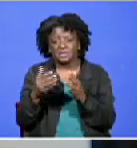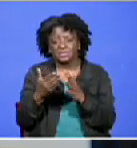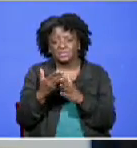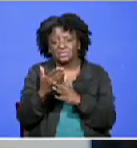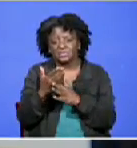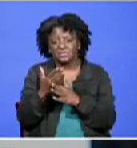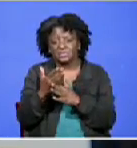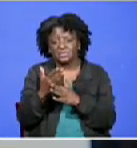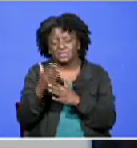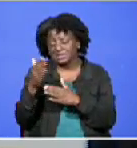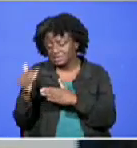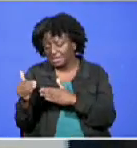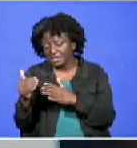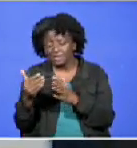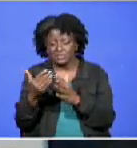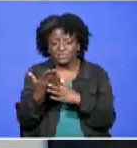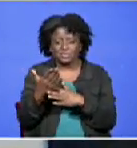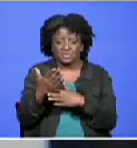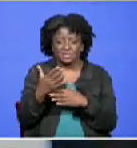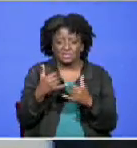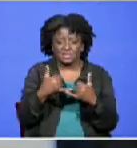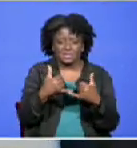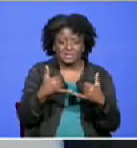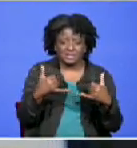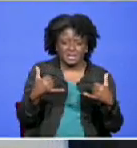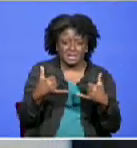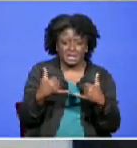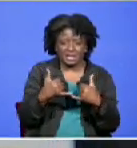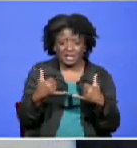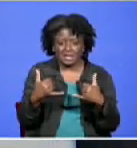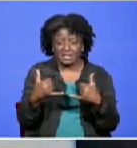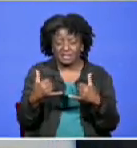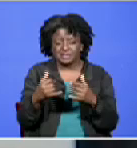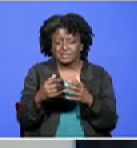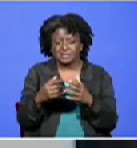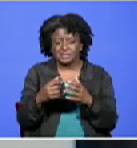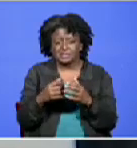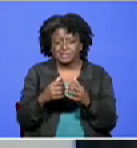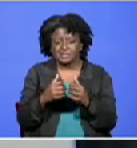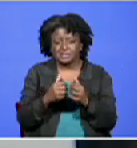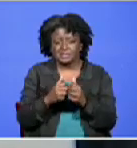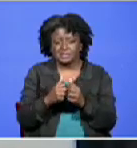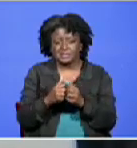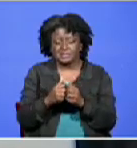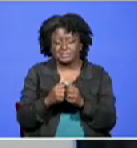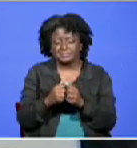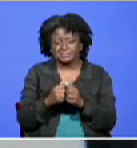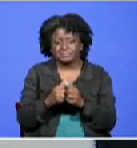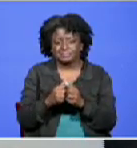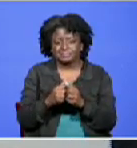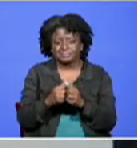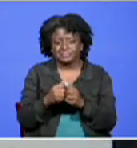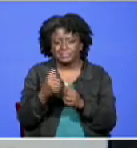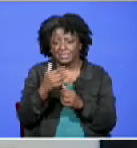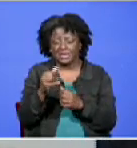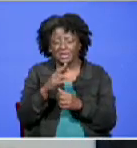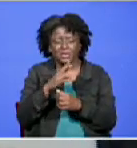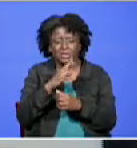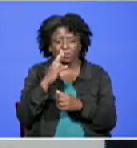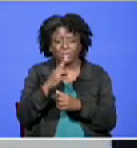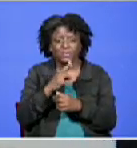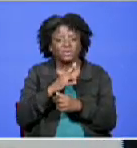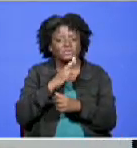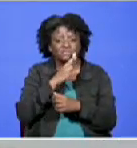the sides, through the lines, playing passing game, and they were